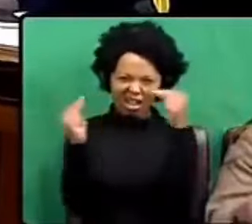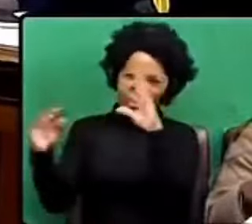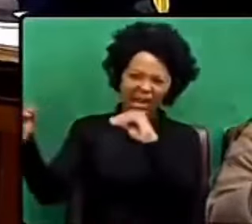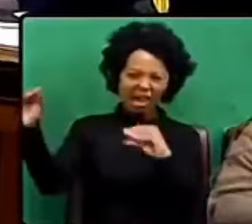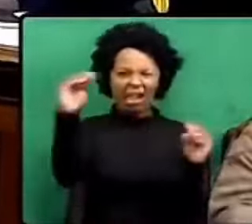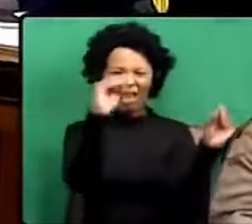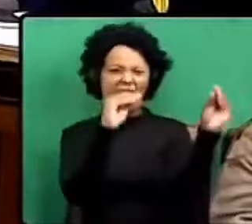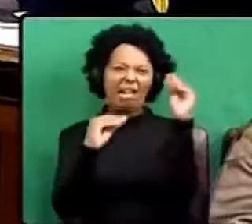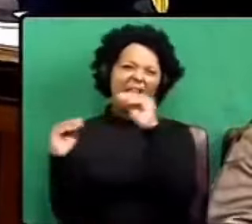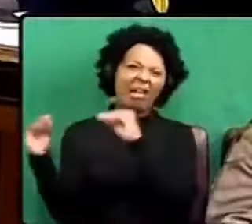excuse me. Order. I'm to get it! Okay. I'm going be We'll can't. same. Thank you.